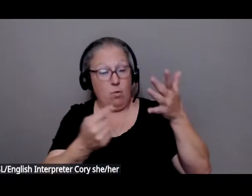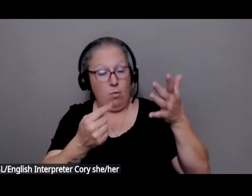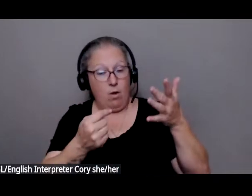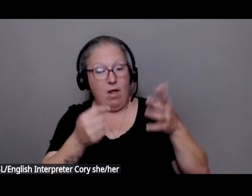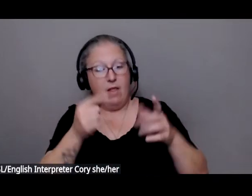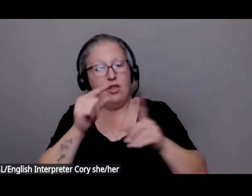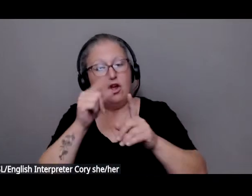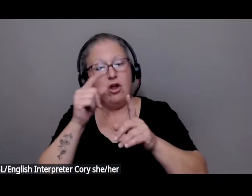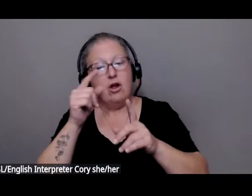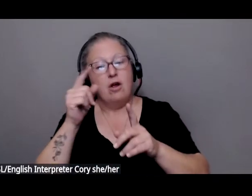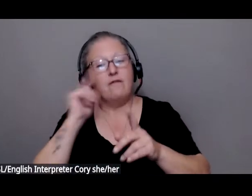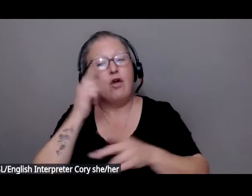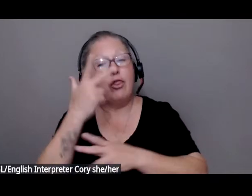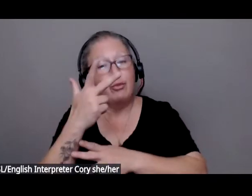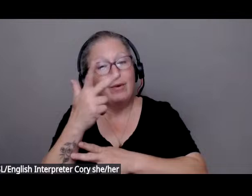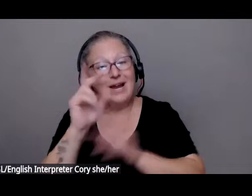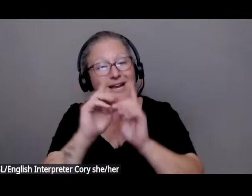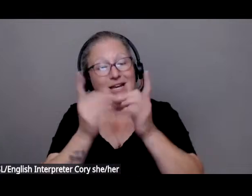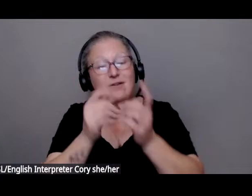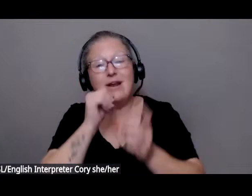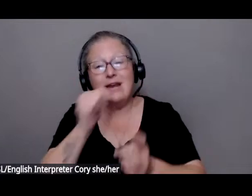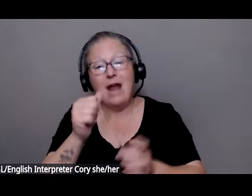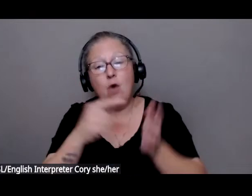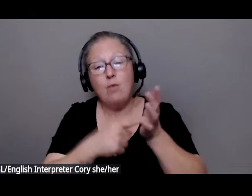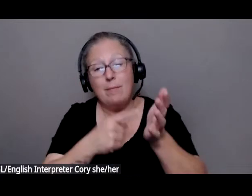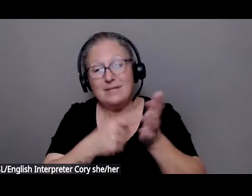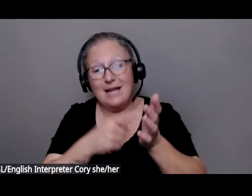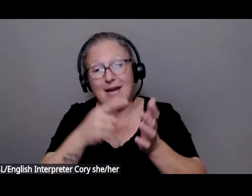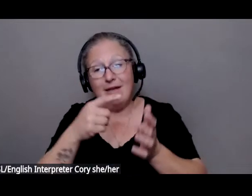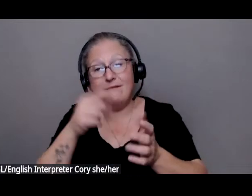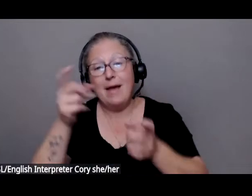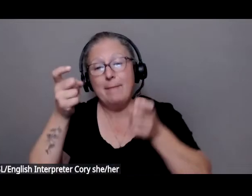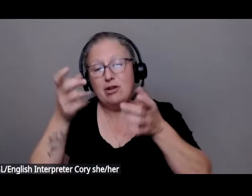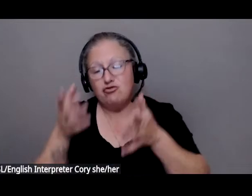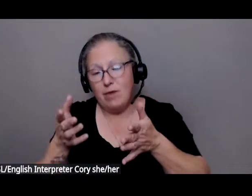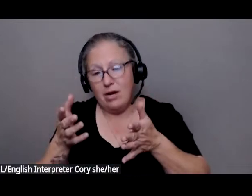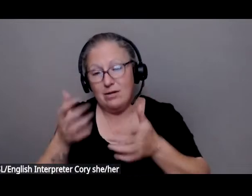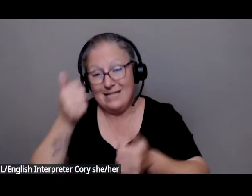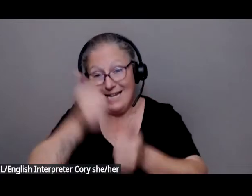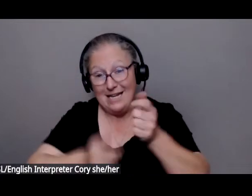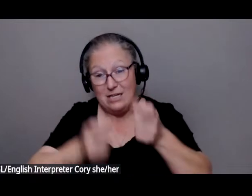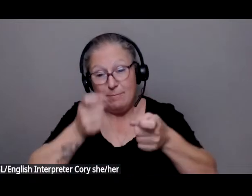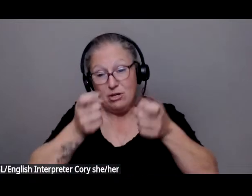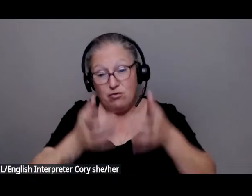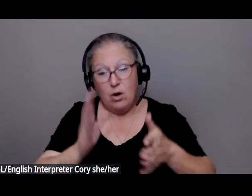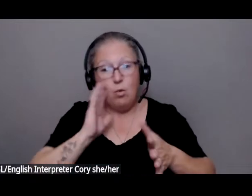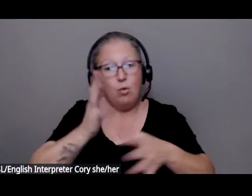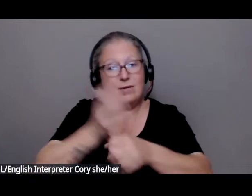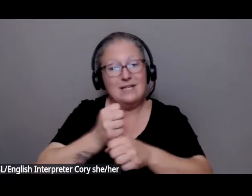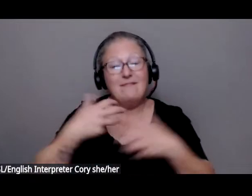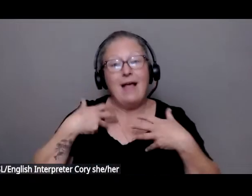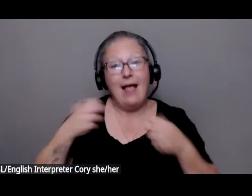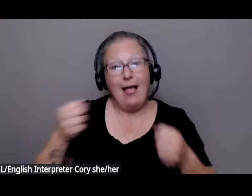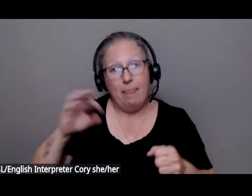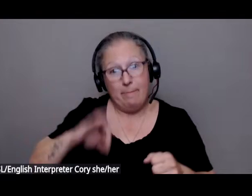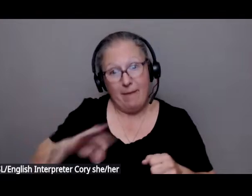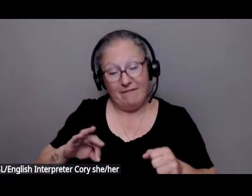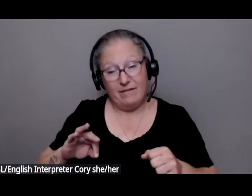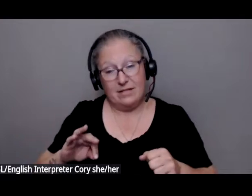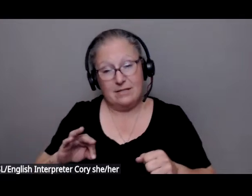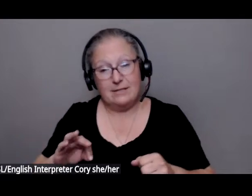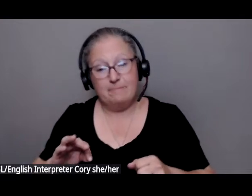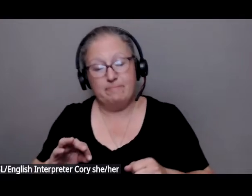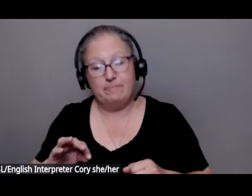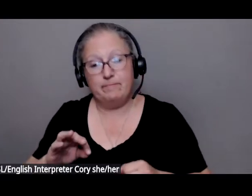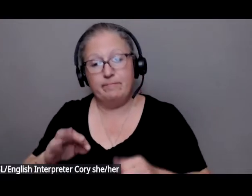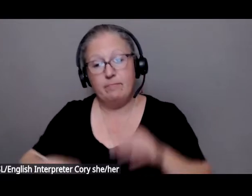for 3 district non-representative administrators. Each administrator will receive health benefits